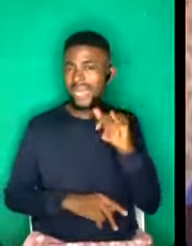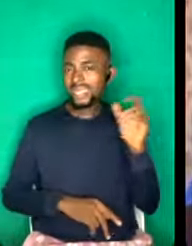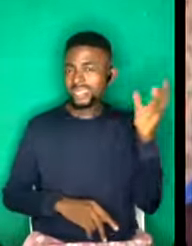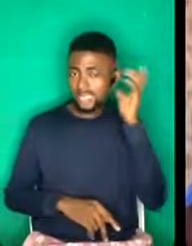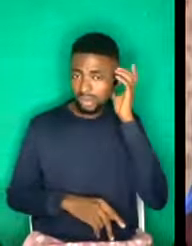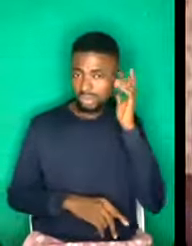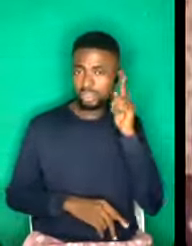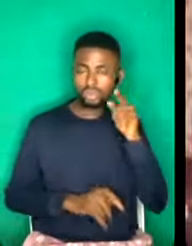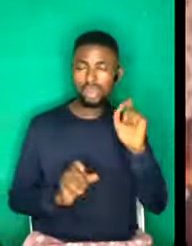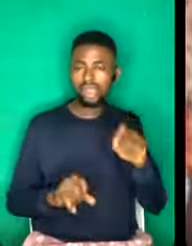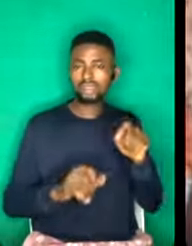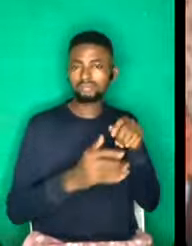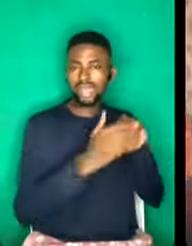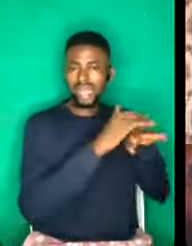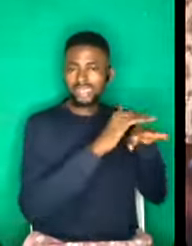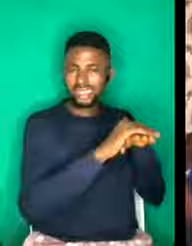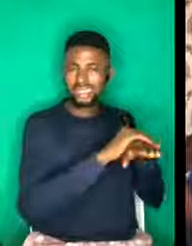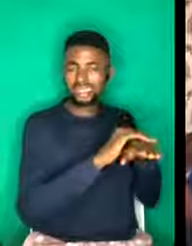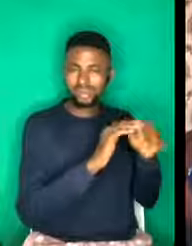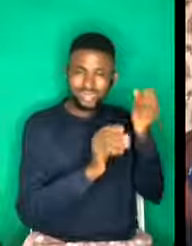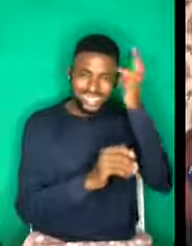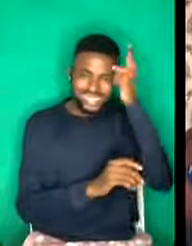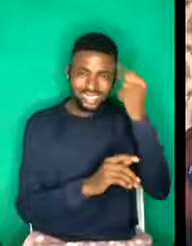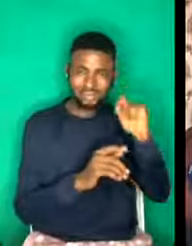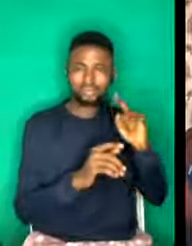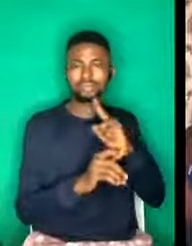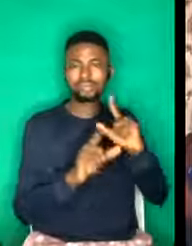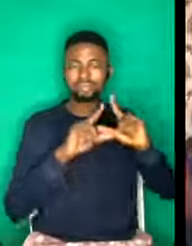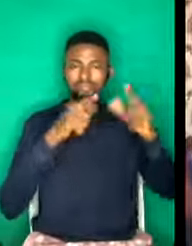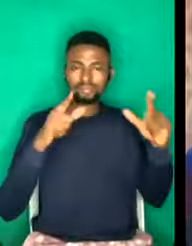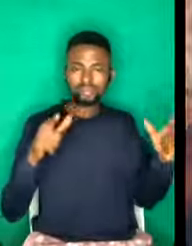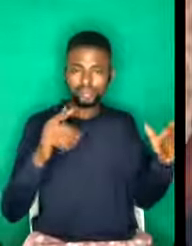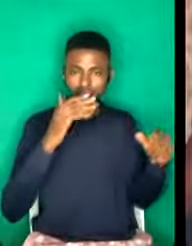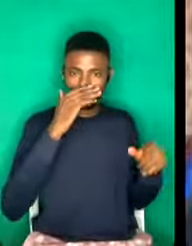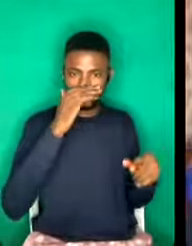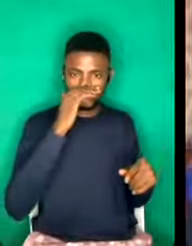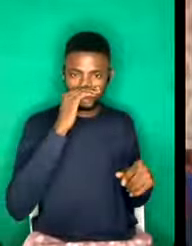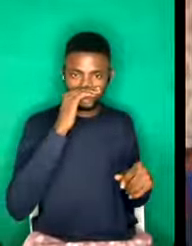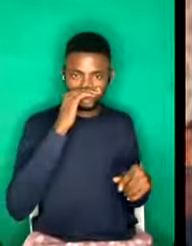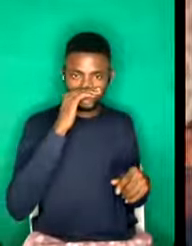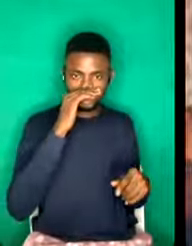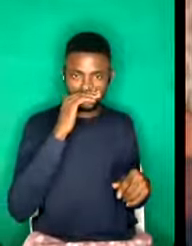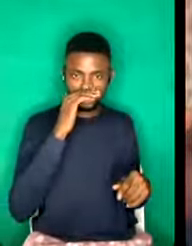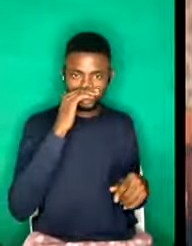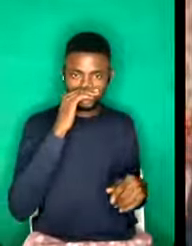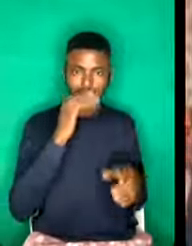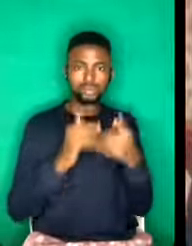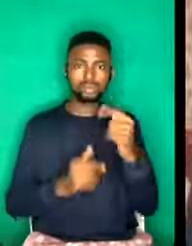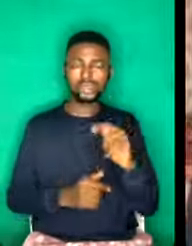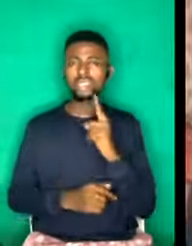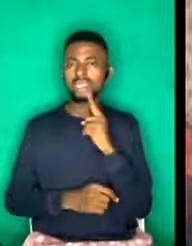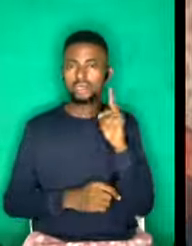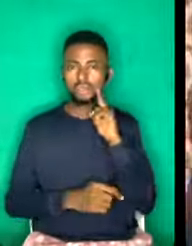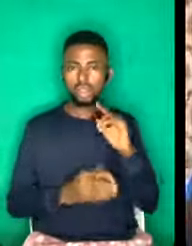language. The deaf people are not as populated and dense in a sense as the